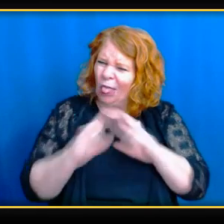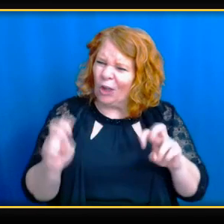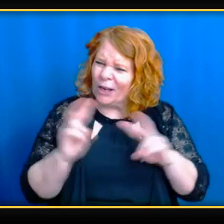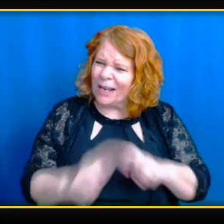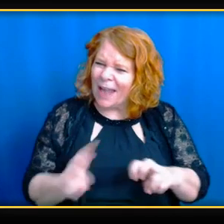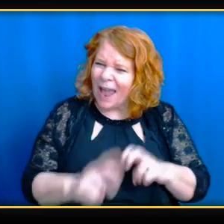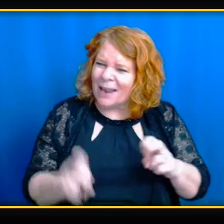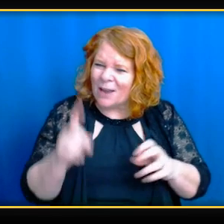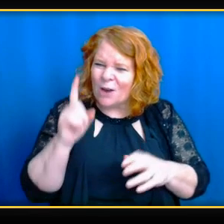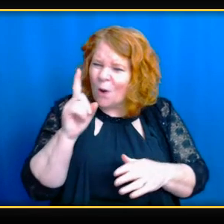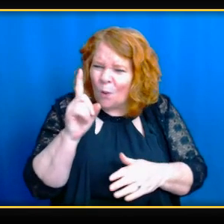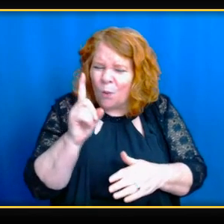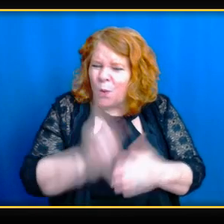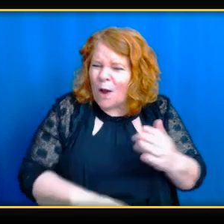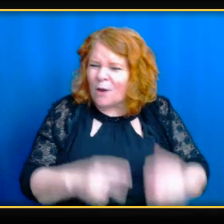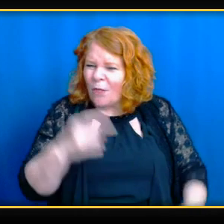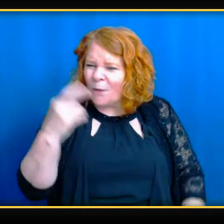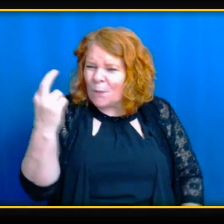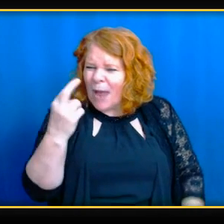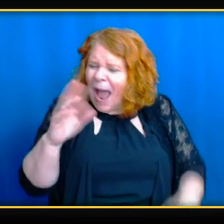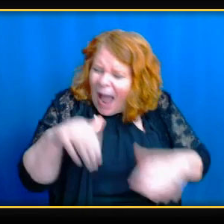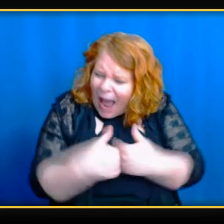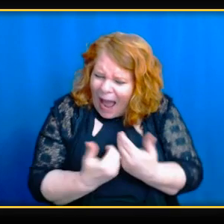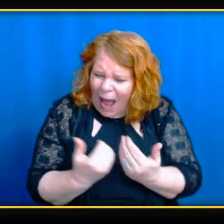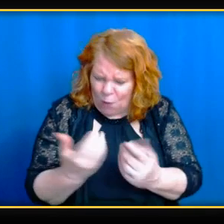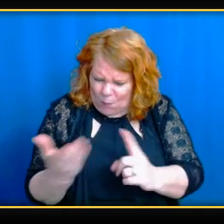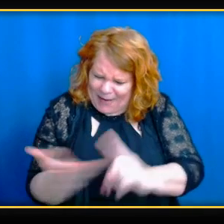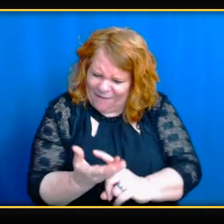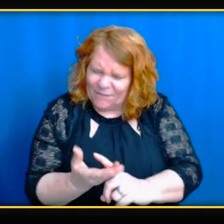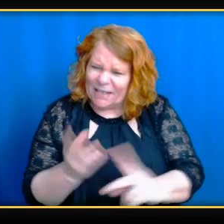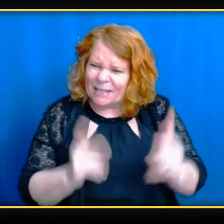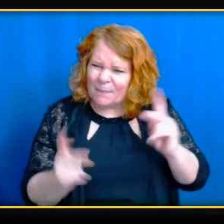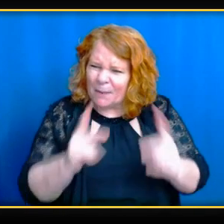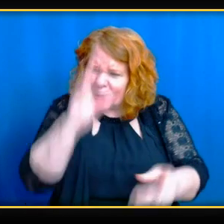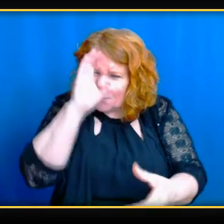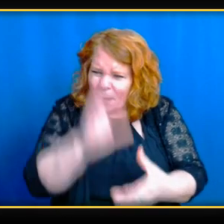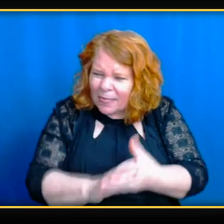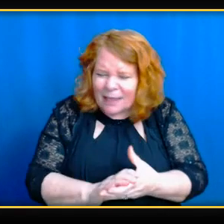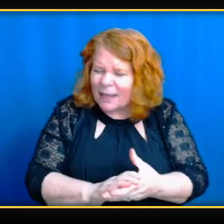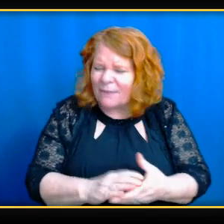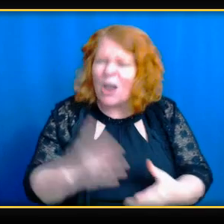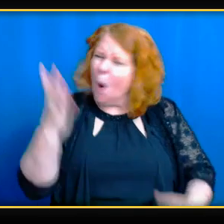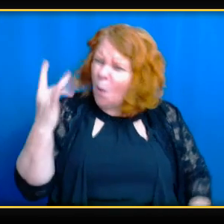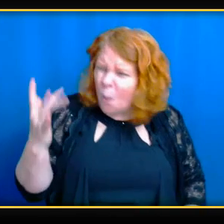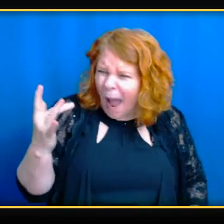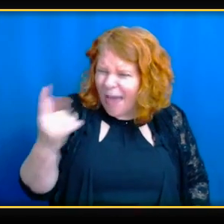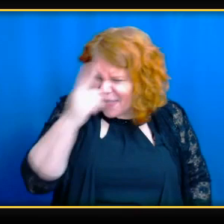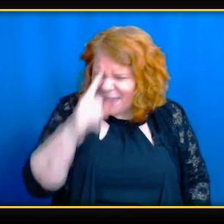people believing that disabled people are not equal to non-disabled people.